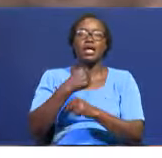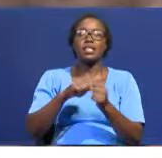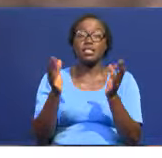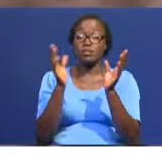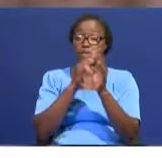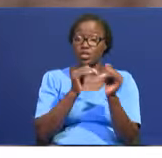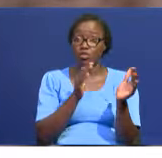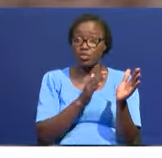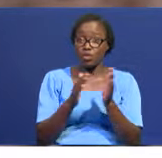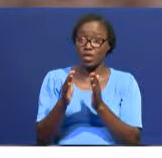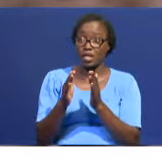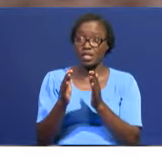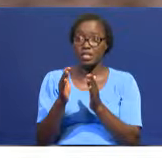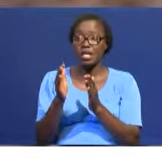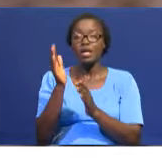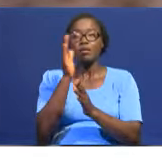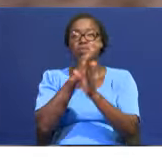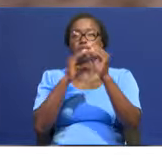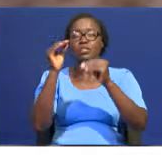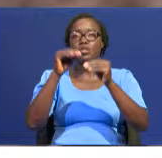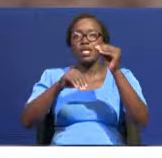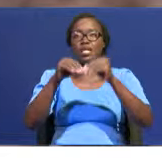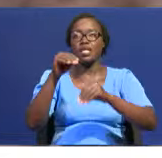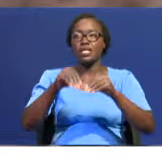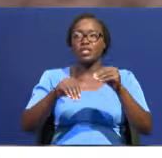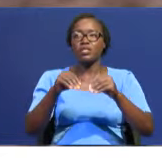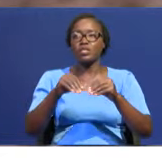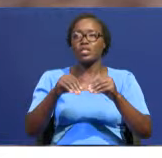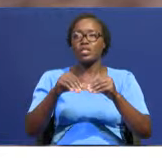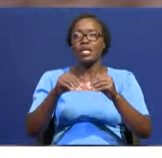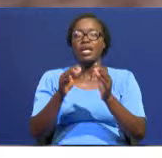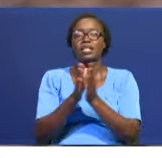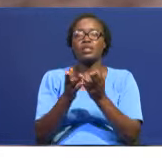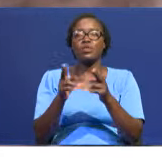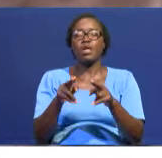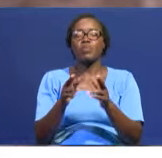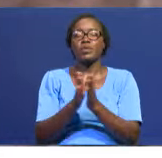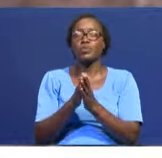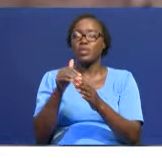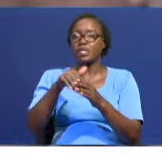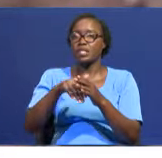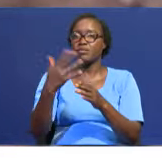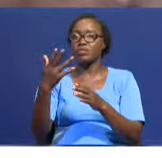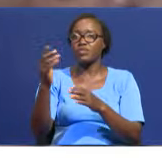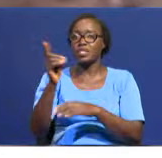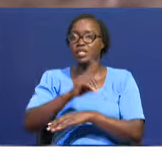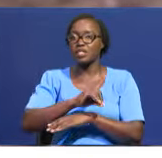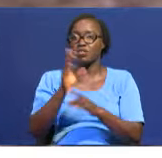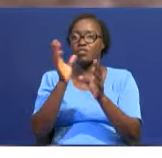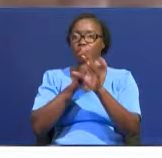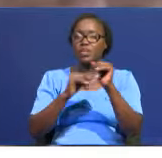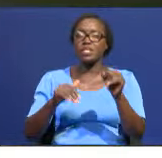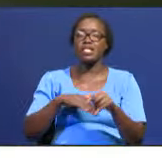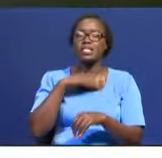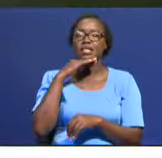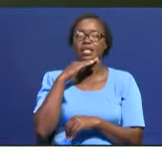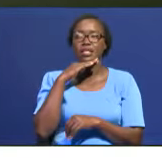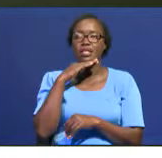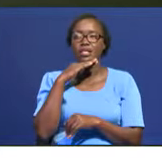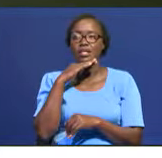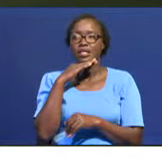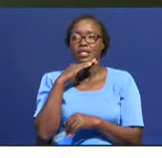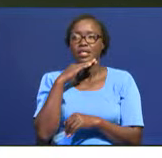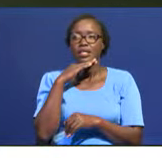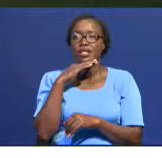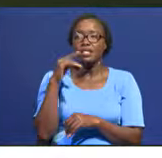to organize presidential election that should take place within 50 days of the president's death.